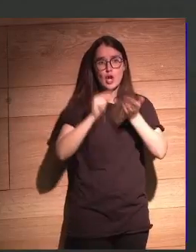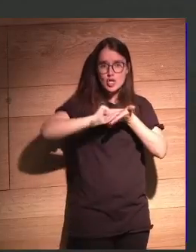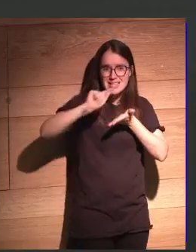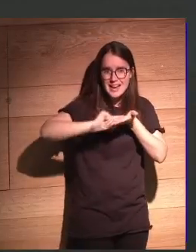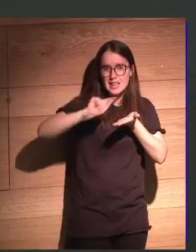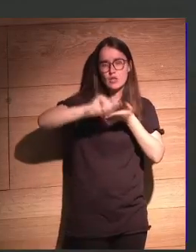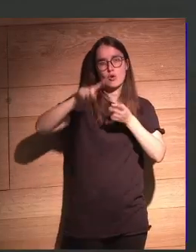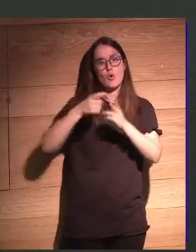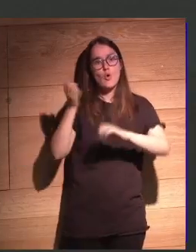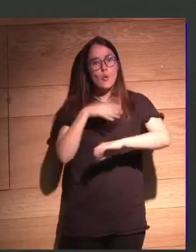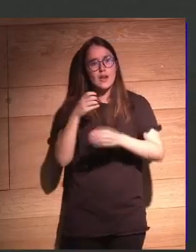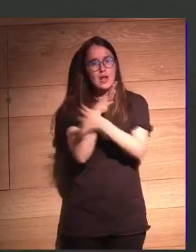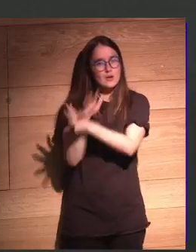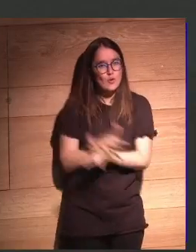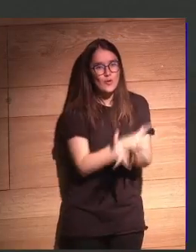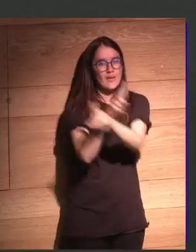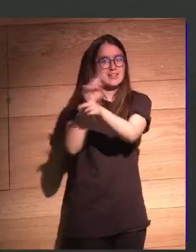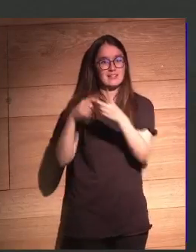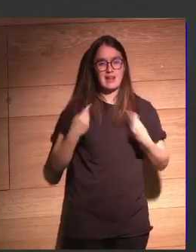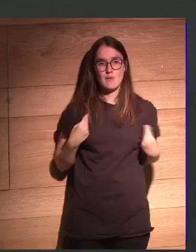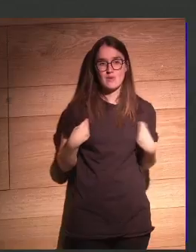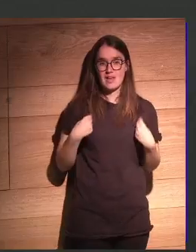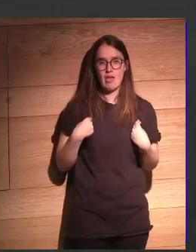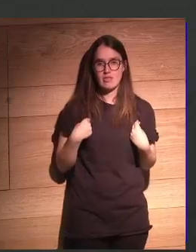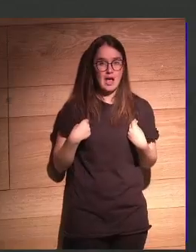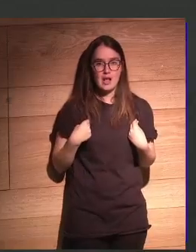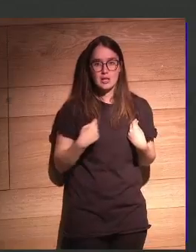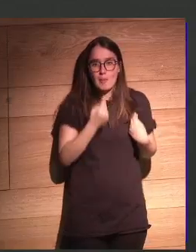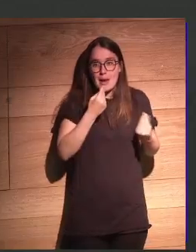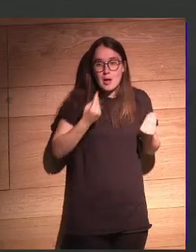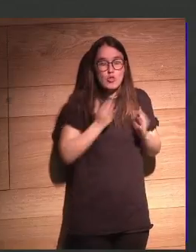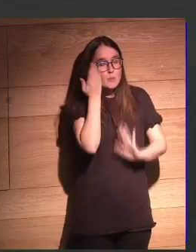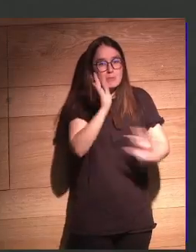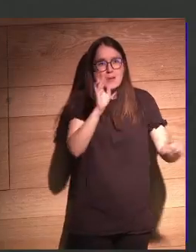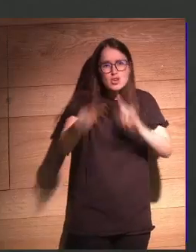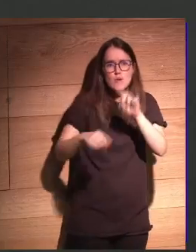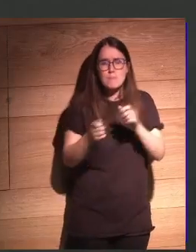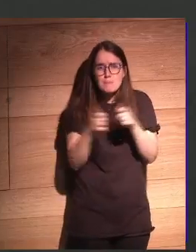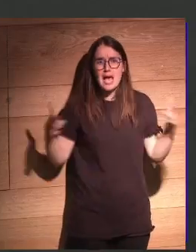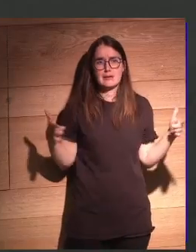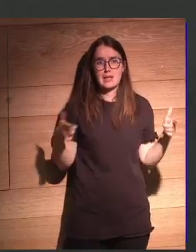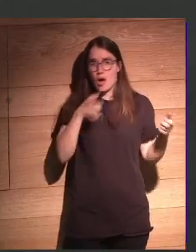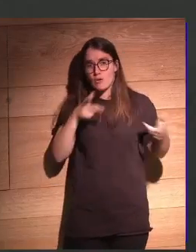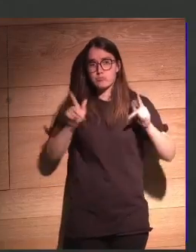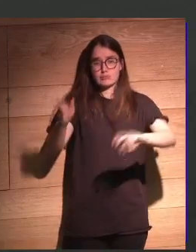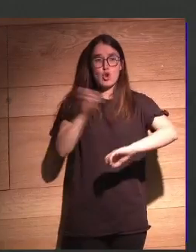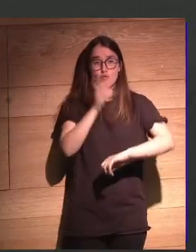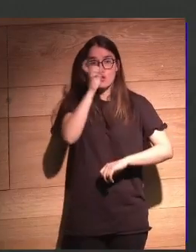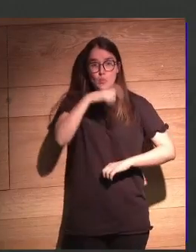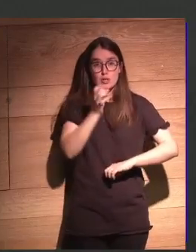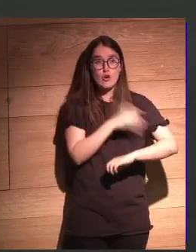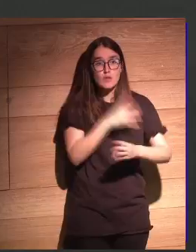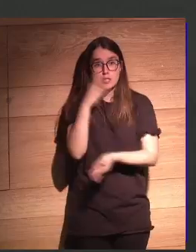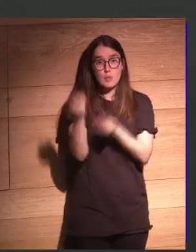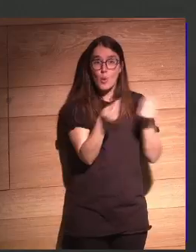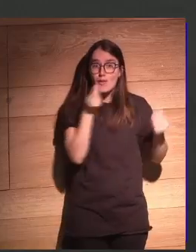dwell. It's not the floors and the ceiling. It's the place where our kids have their toys. It's where we eat. The concept of